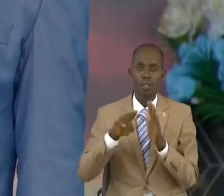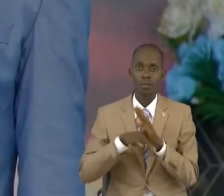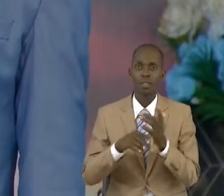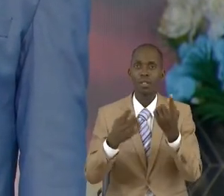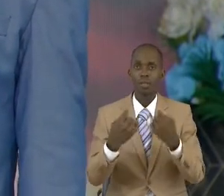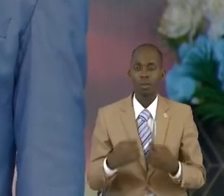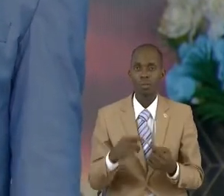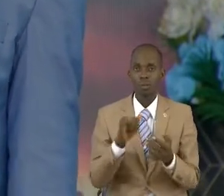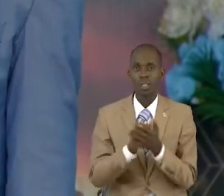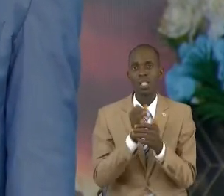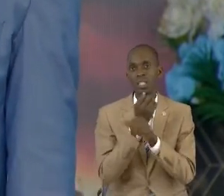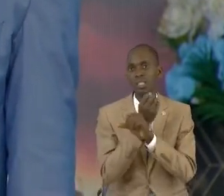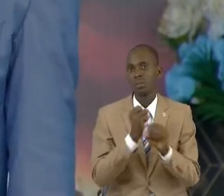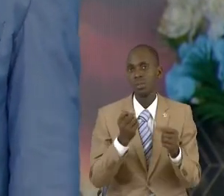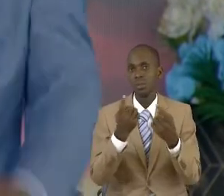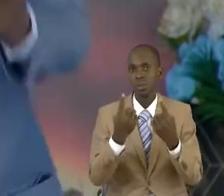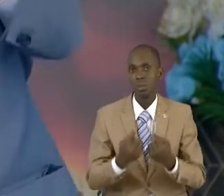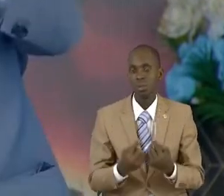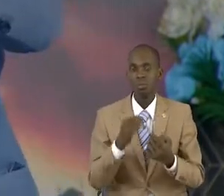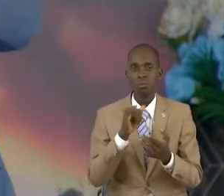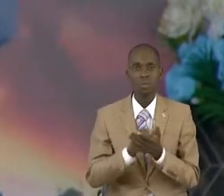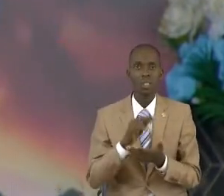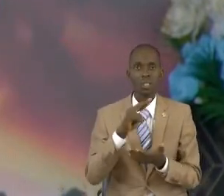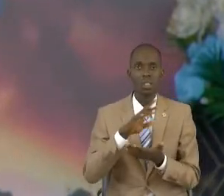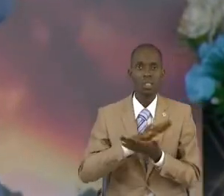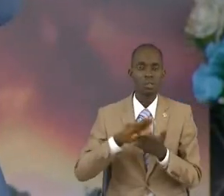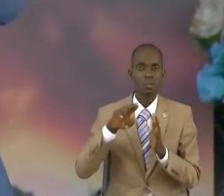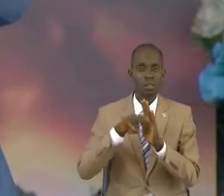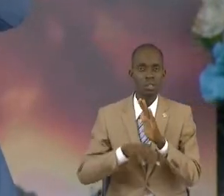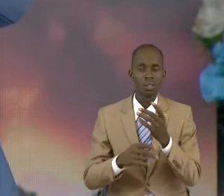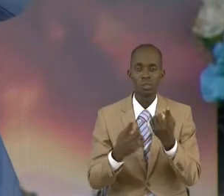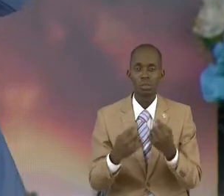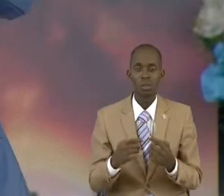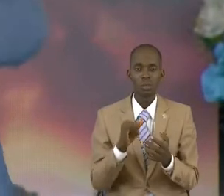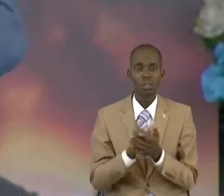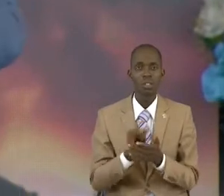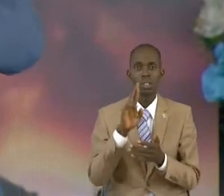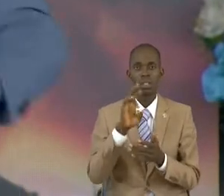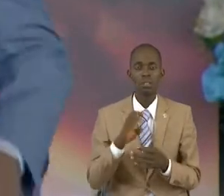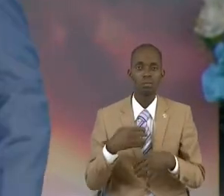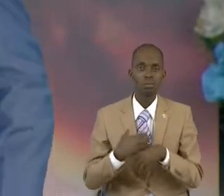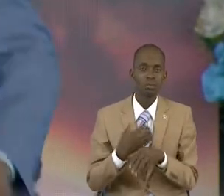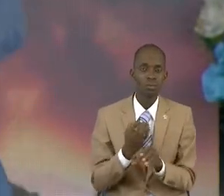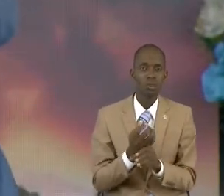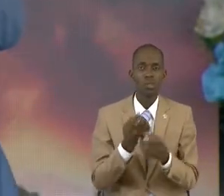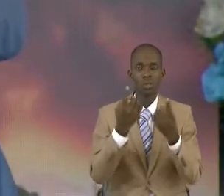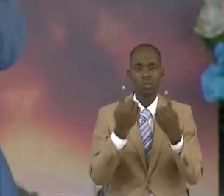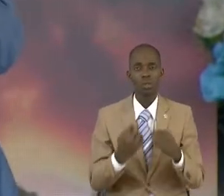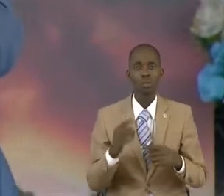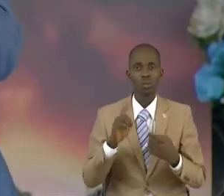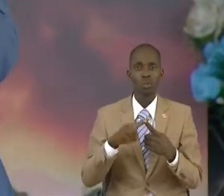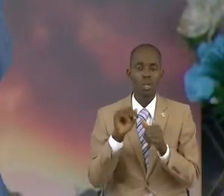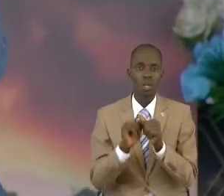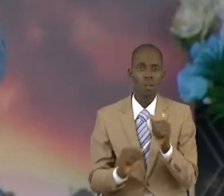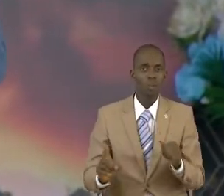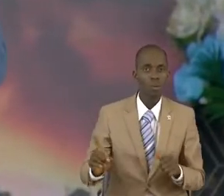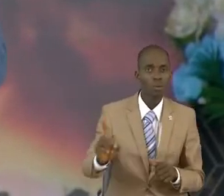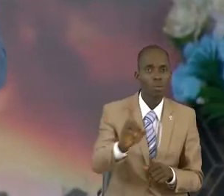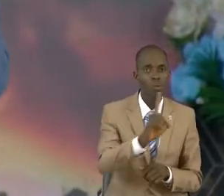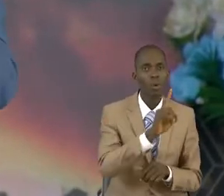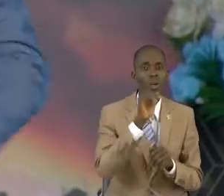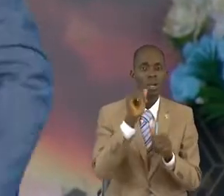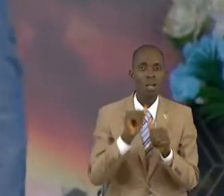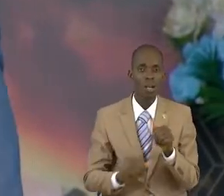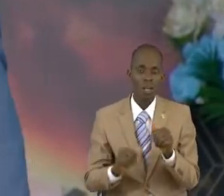comes, that righteousness comes, that regeneration comes to everyone,